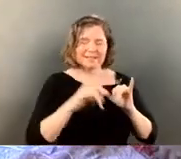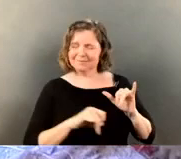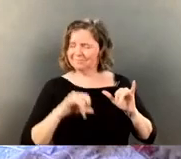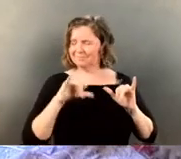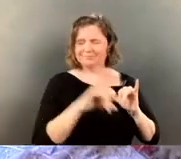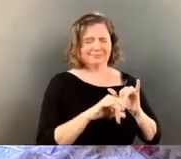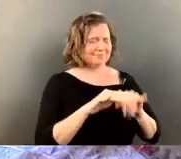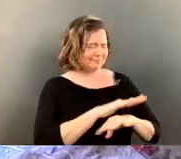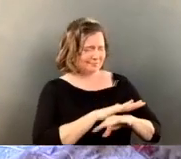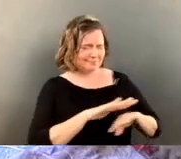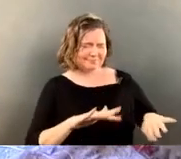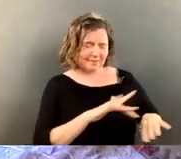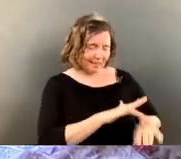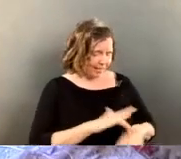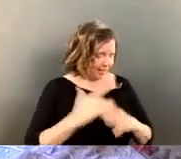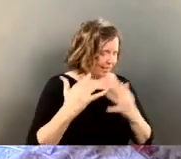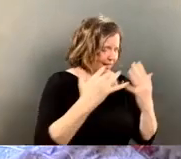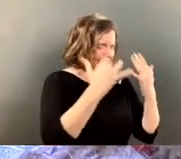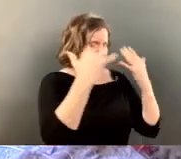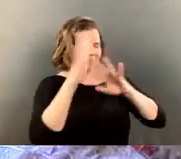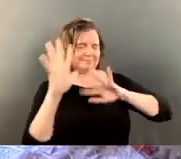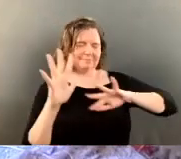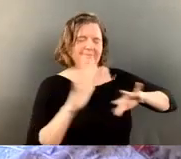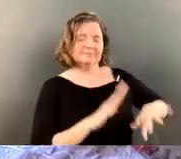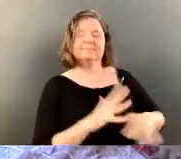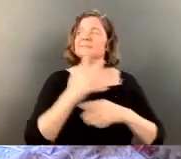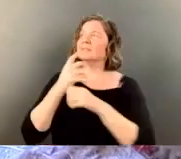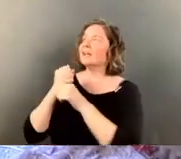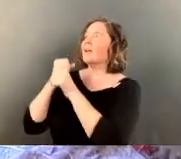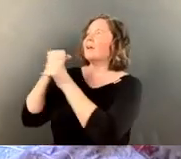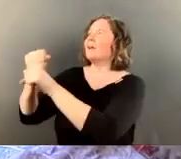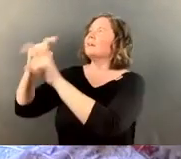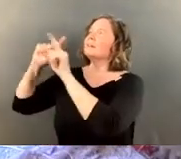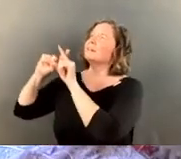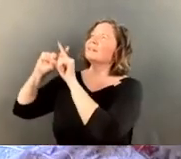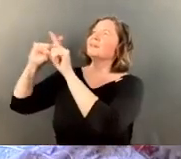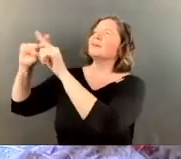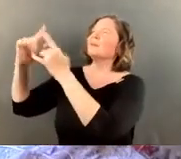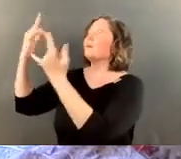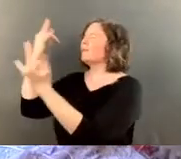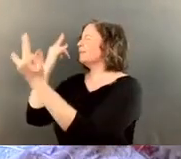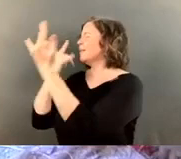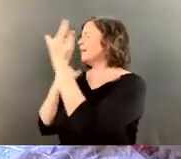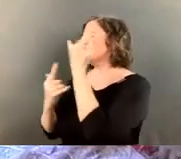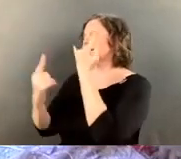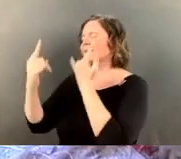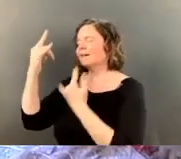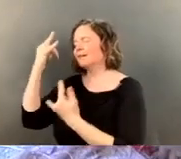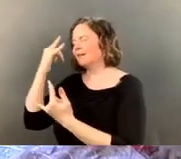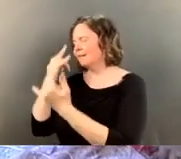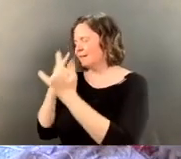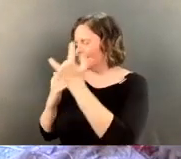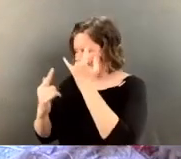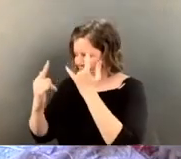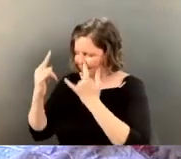fear doesn't stand a chance when I stand in your